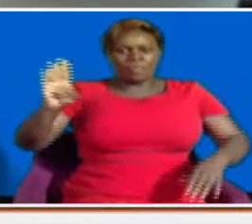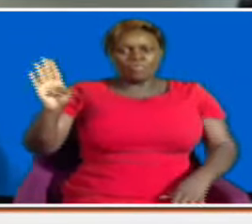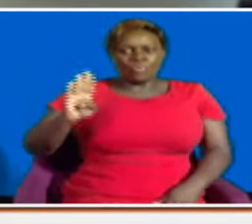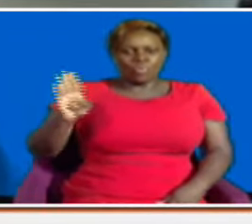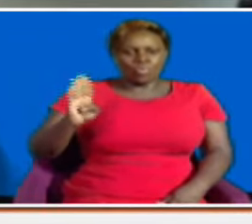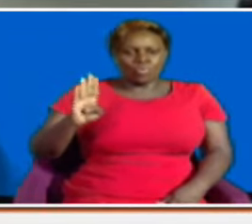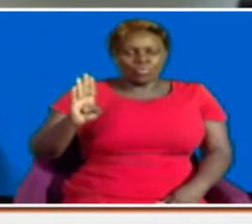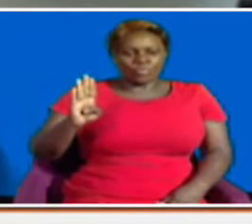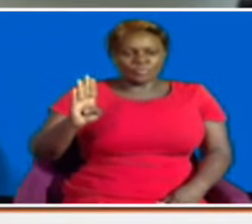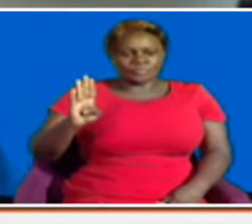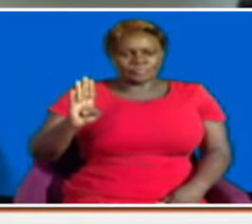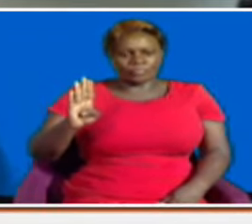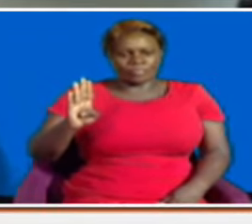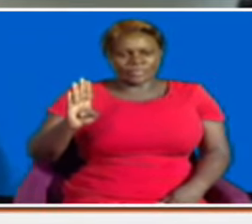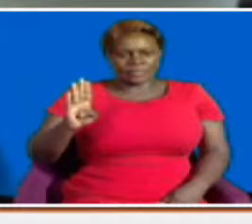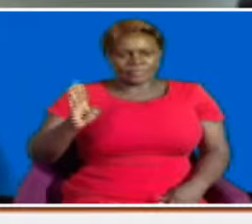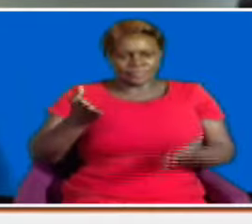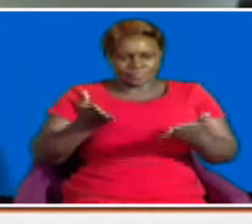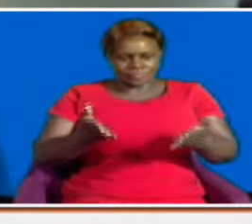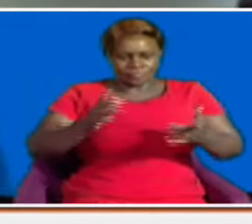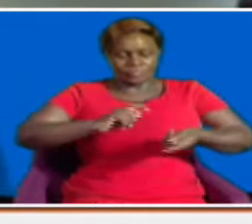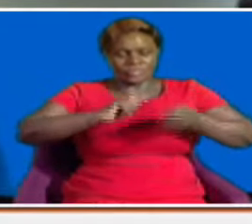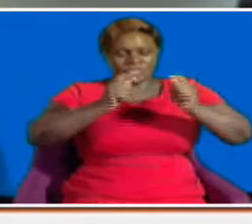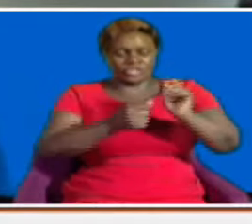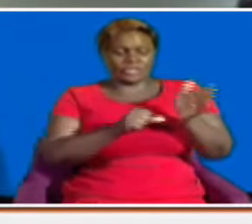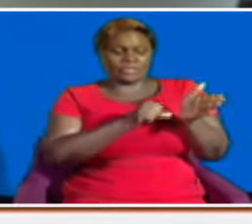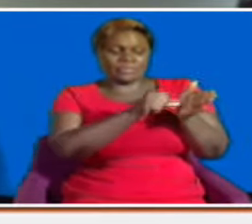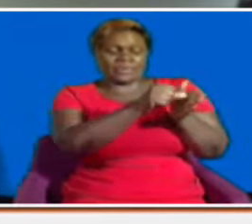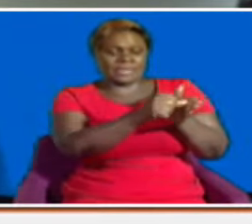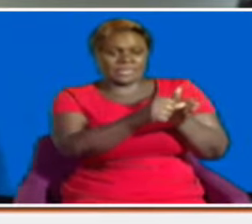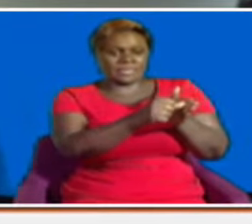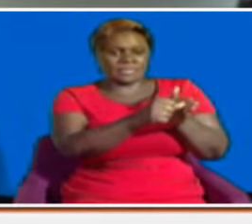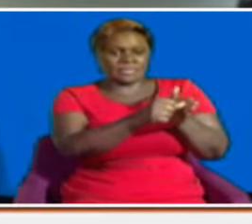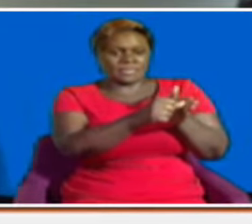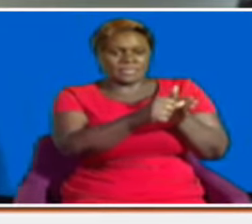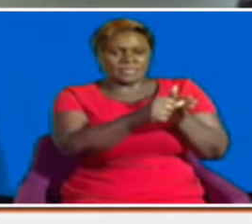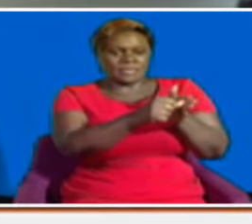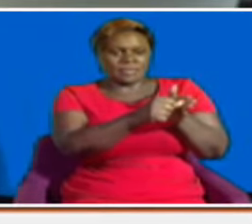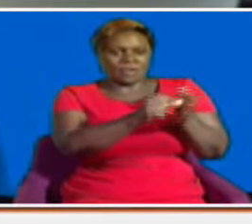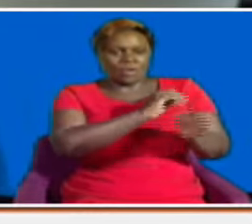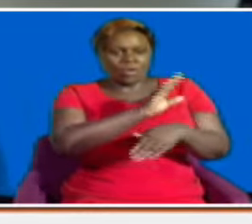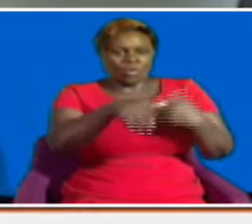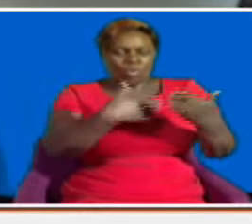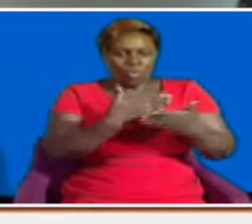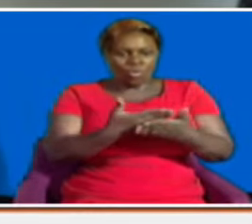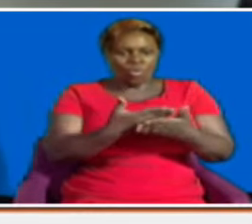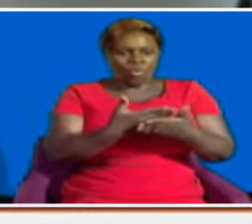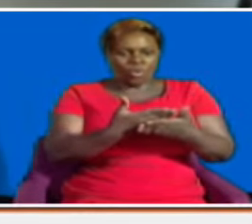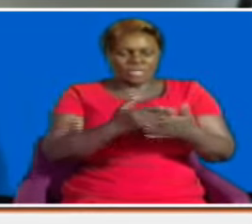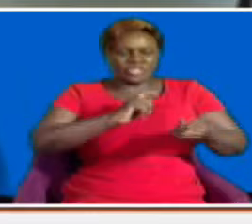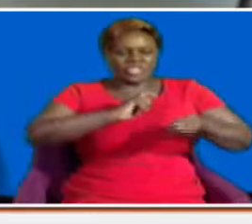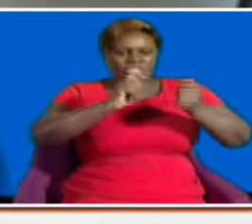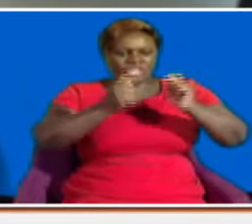blue. And we decided to rebrand, and therefore all the livery changed